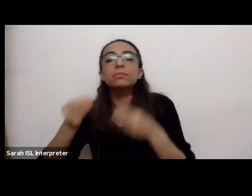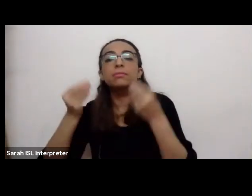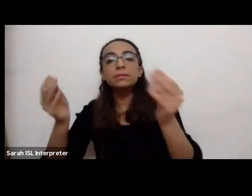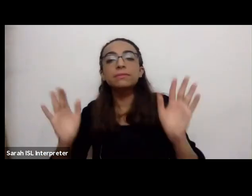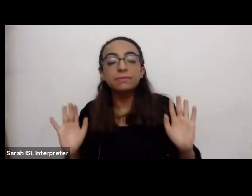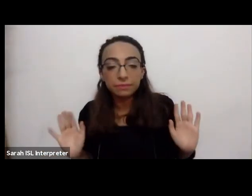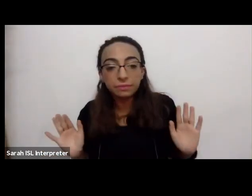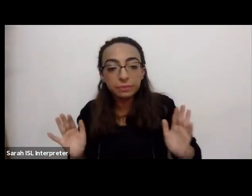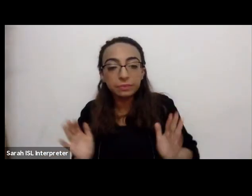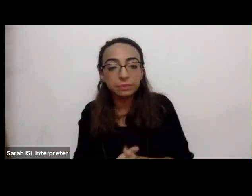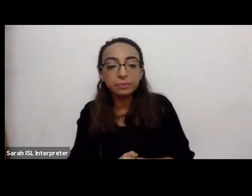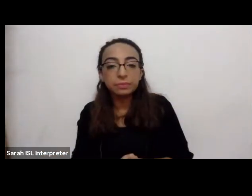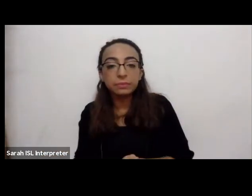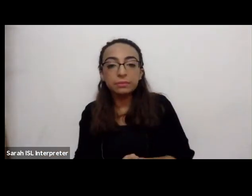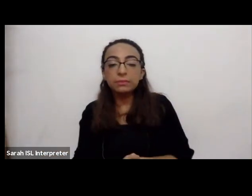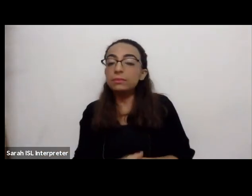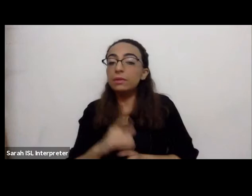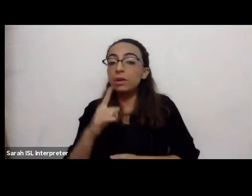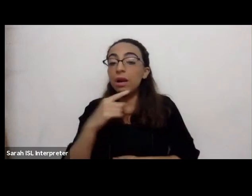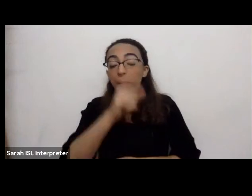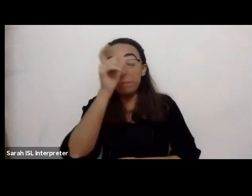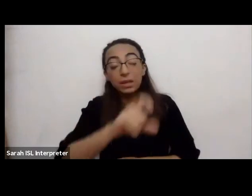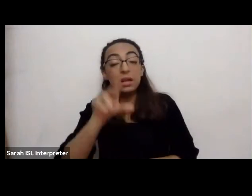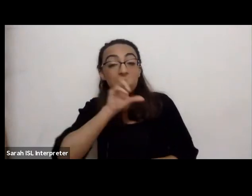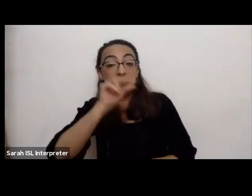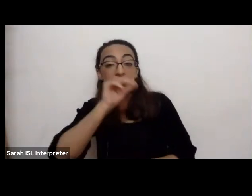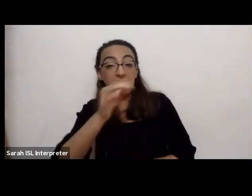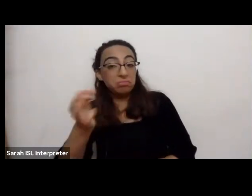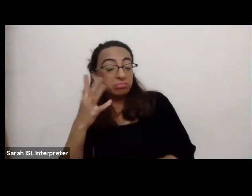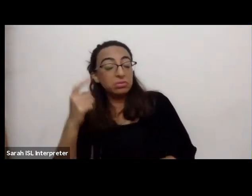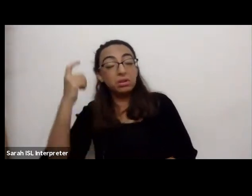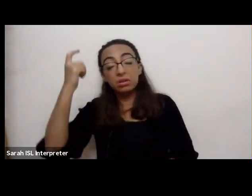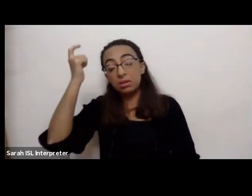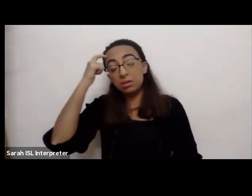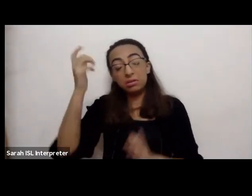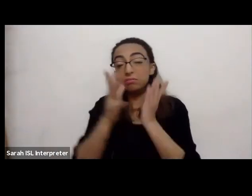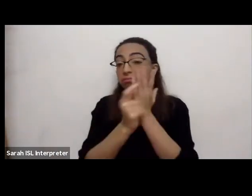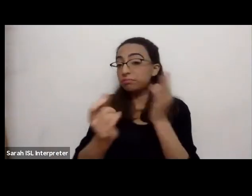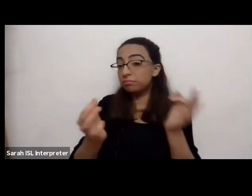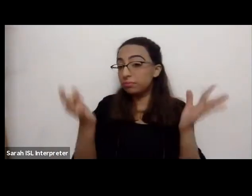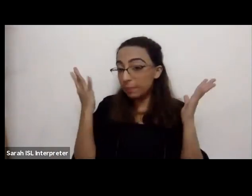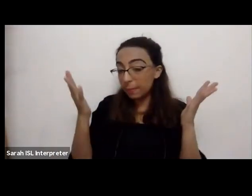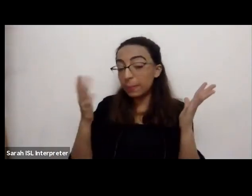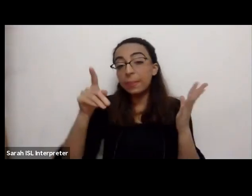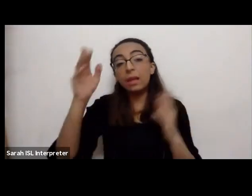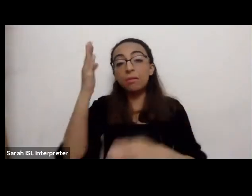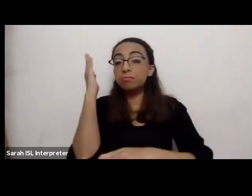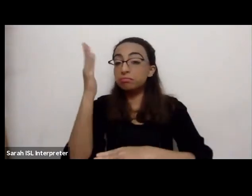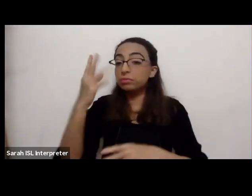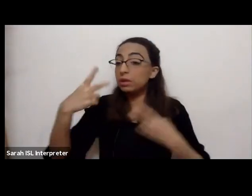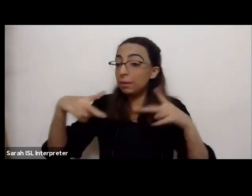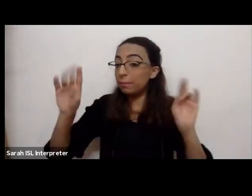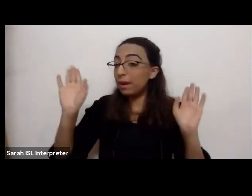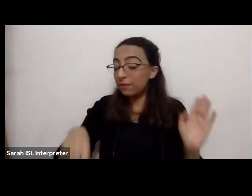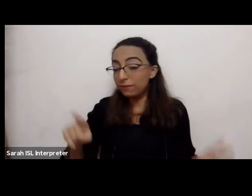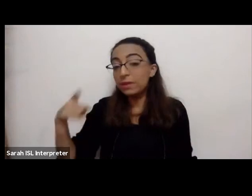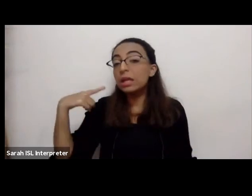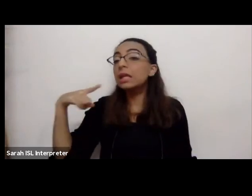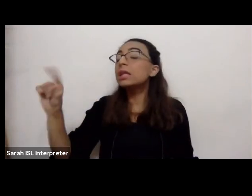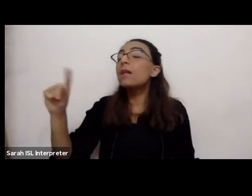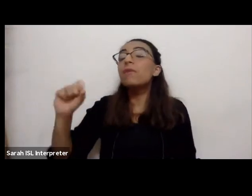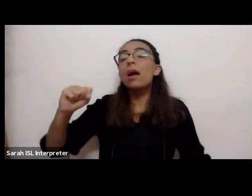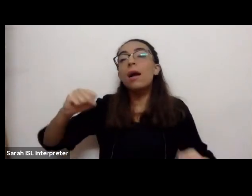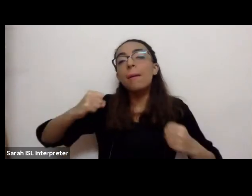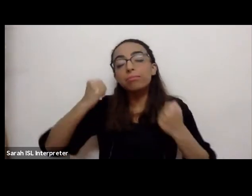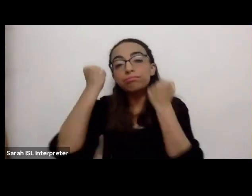A distinguished speaker and thought leader at various forums and associations, he is committed to